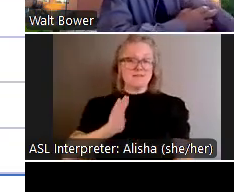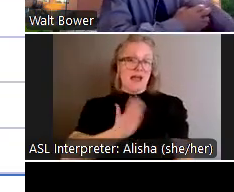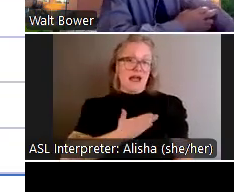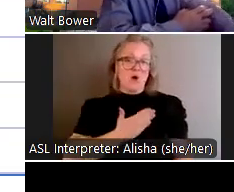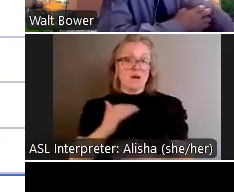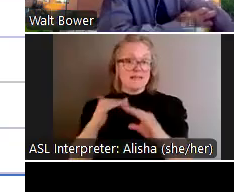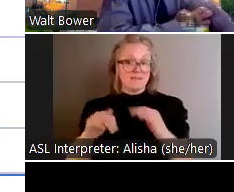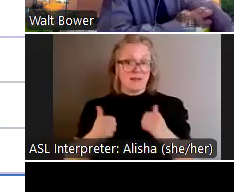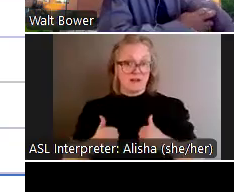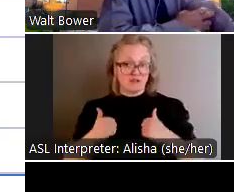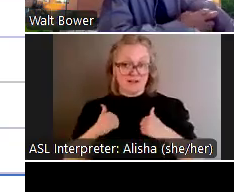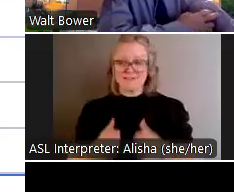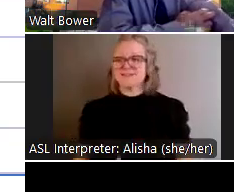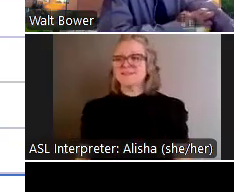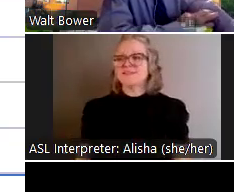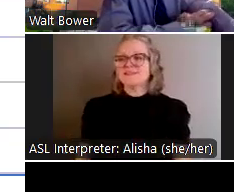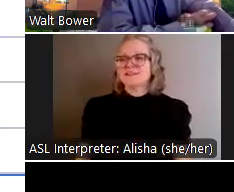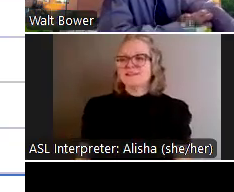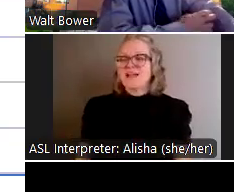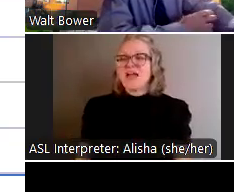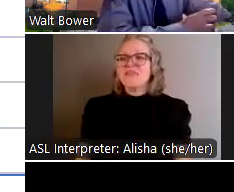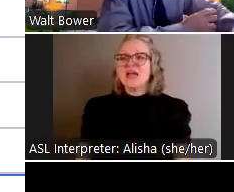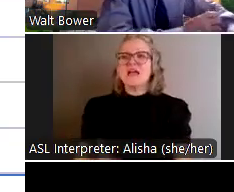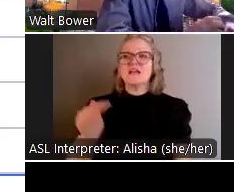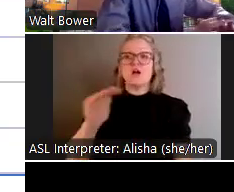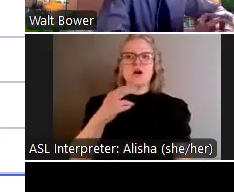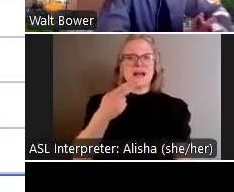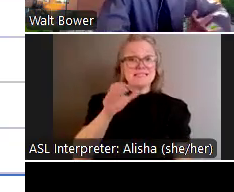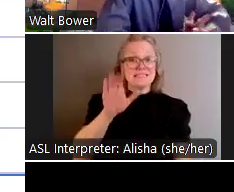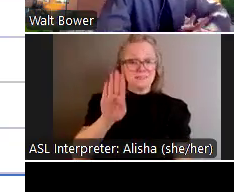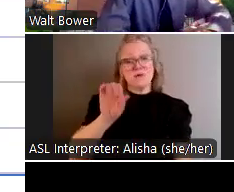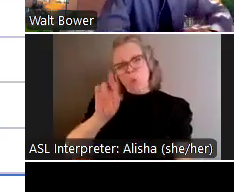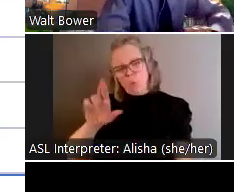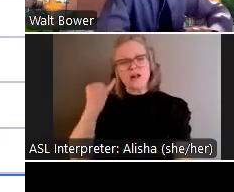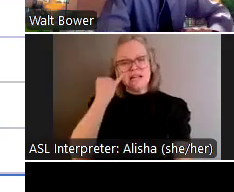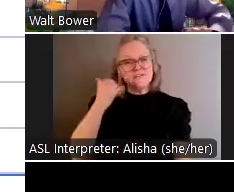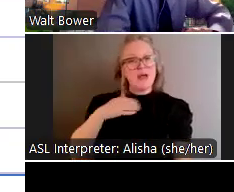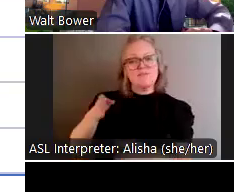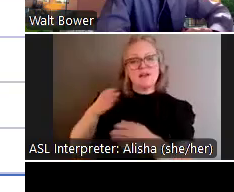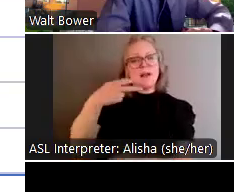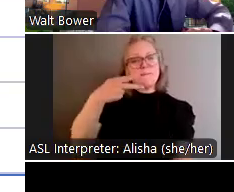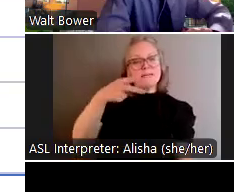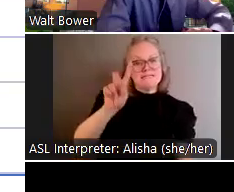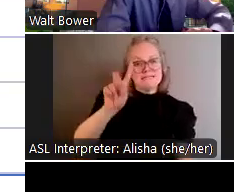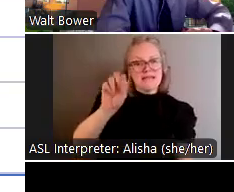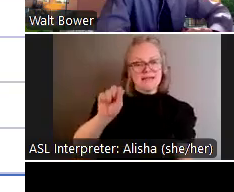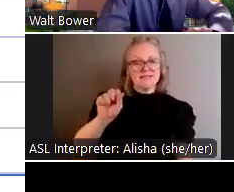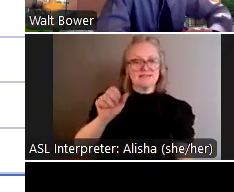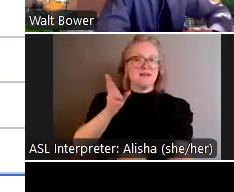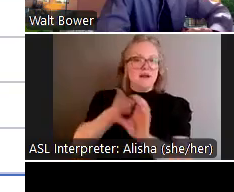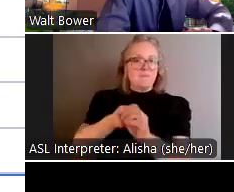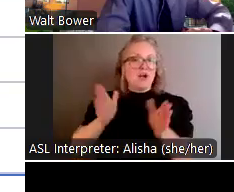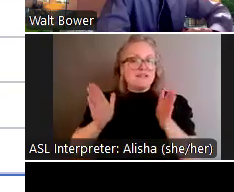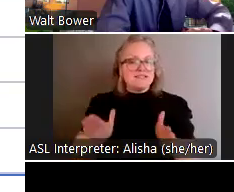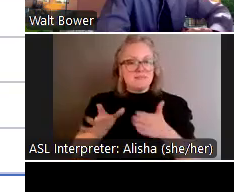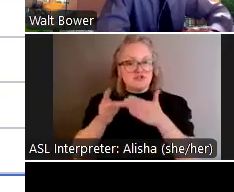email address. And then our HCB, or if you have a participant-directed services question